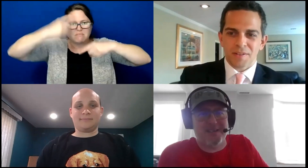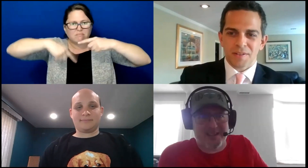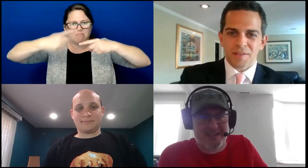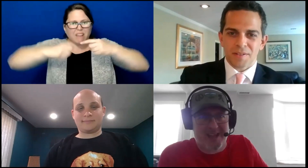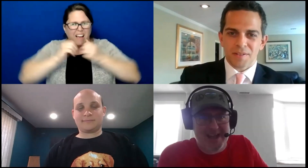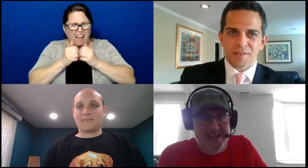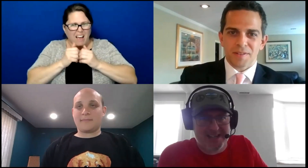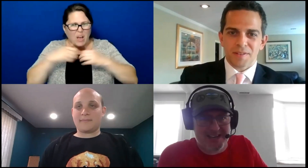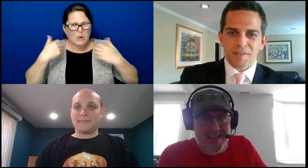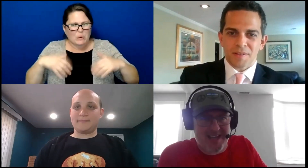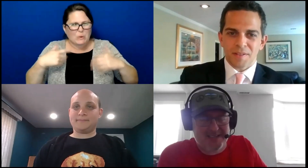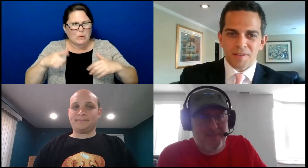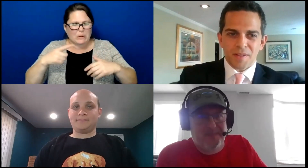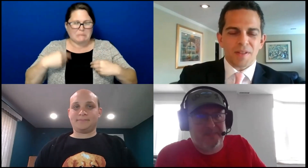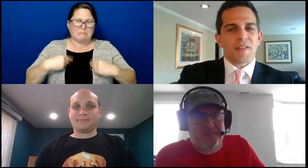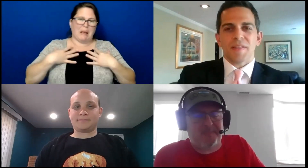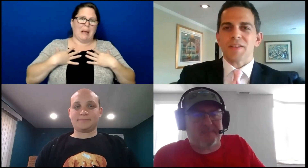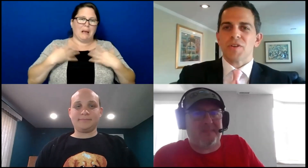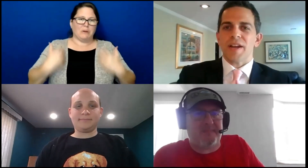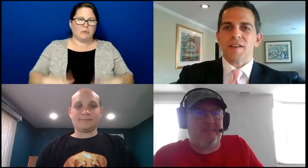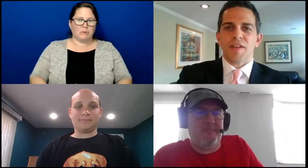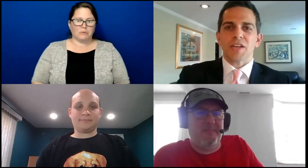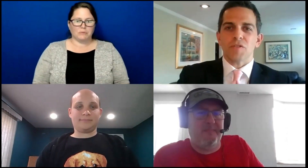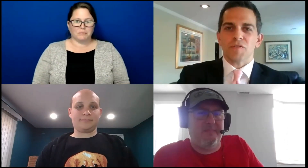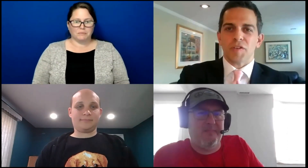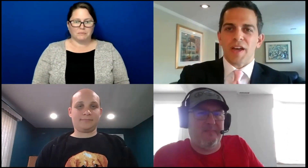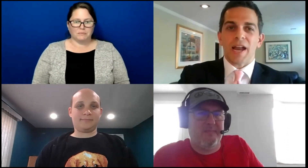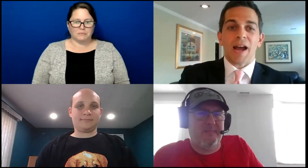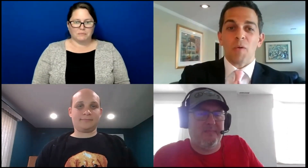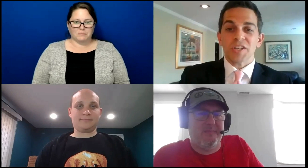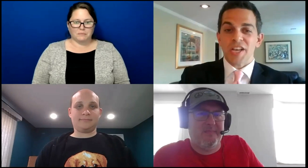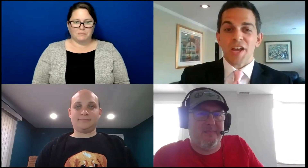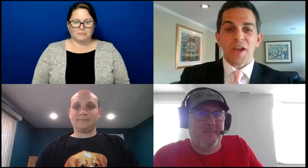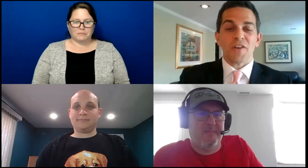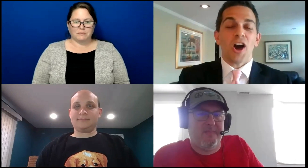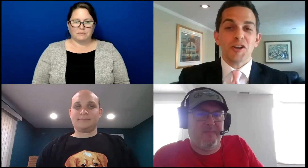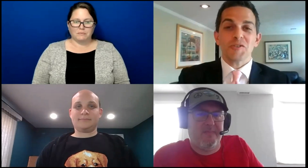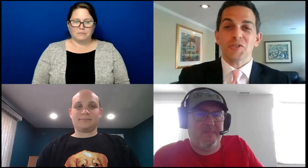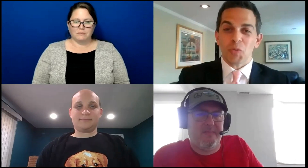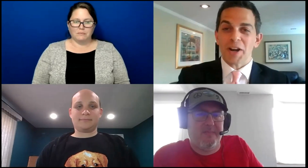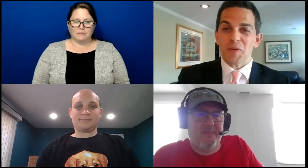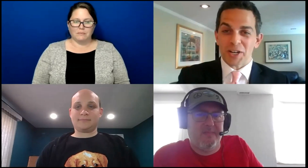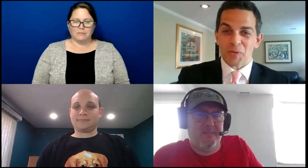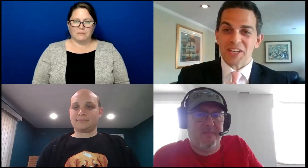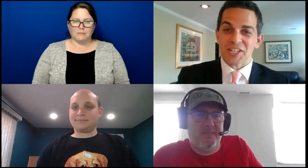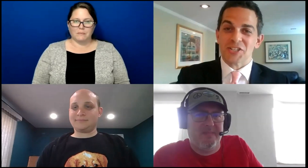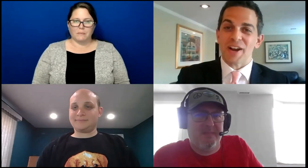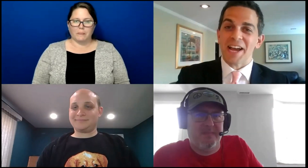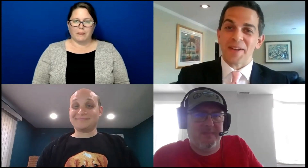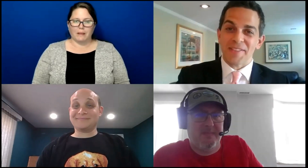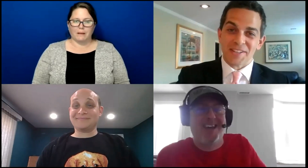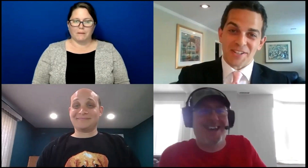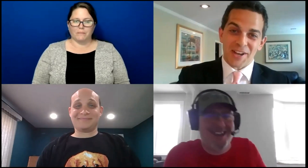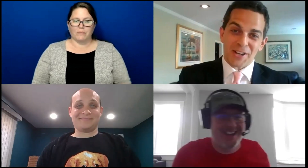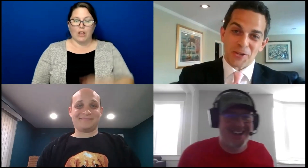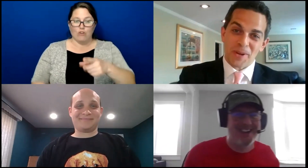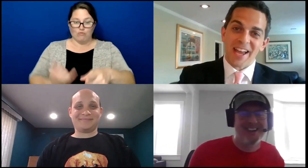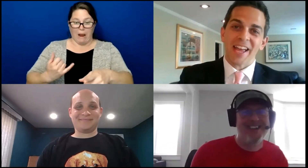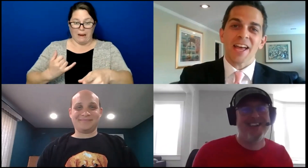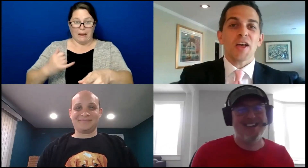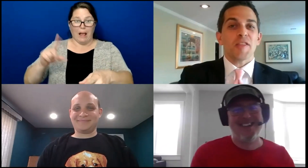just to hear the ideas that he has. That's great. Thank you for that. I want to say we have 121 questions right now in